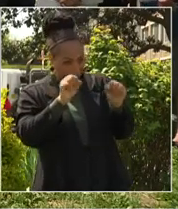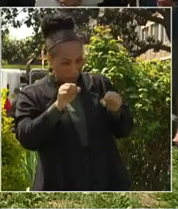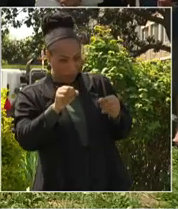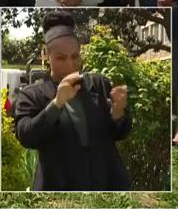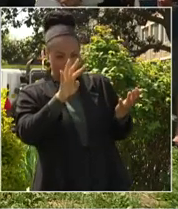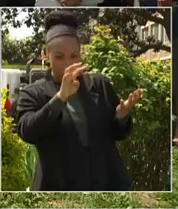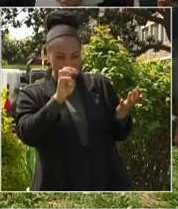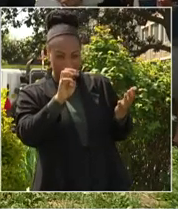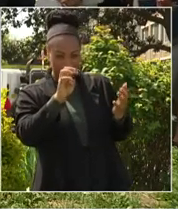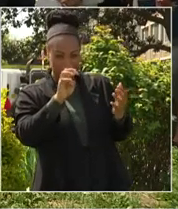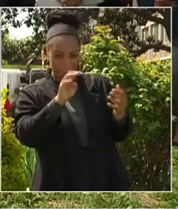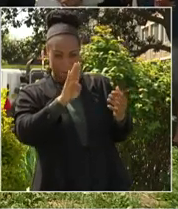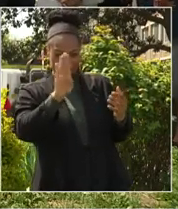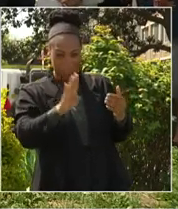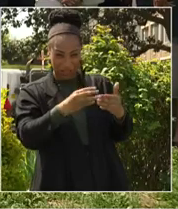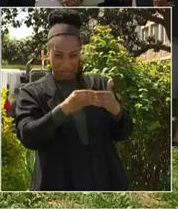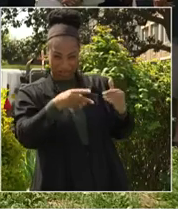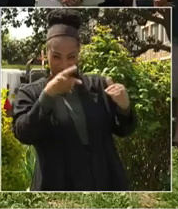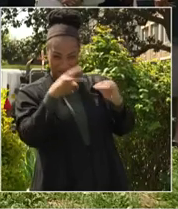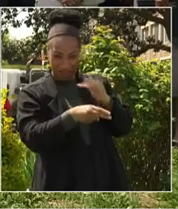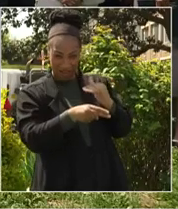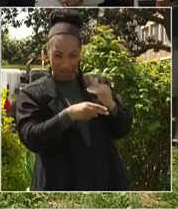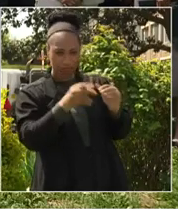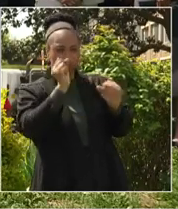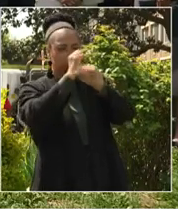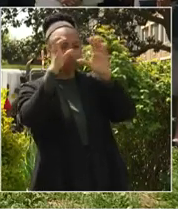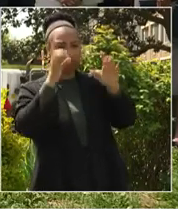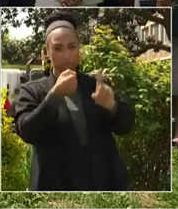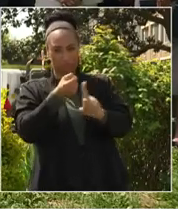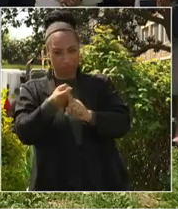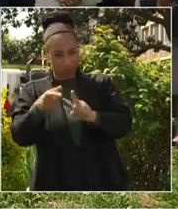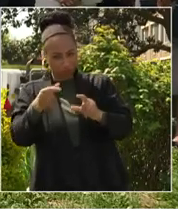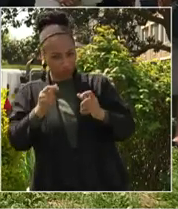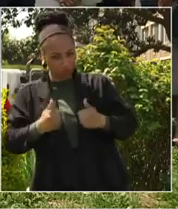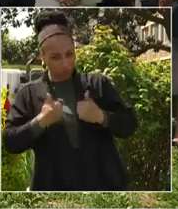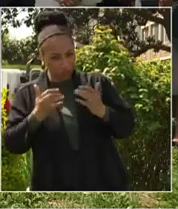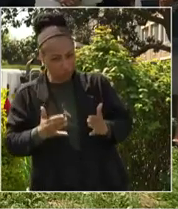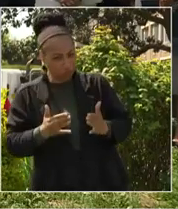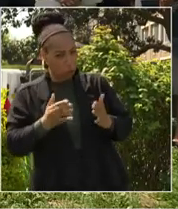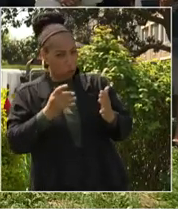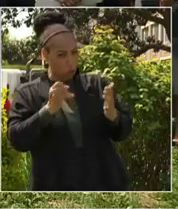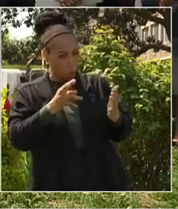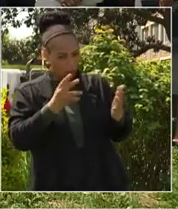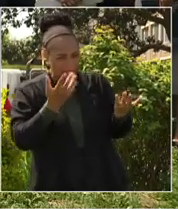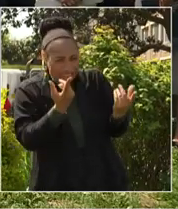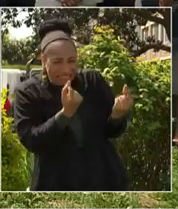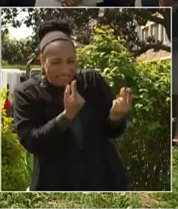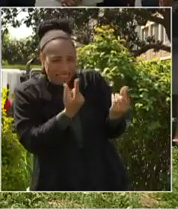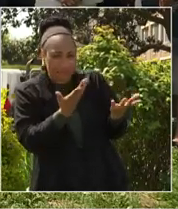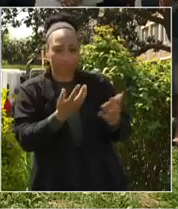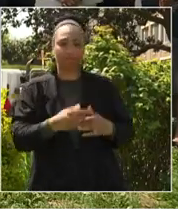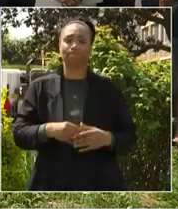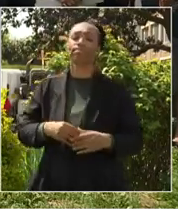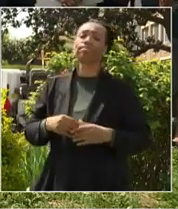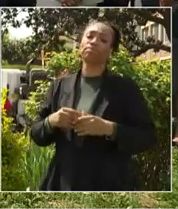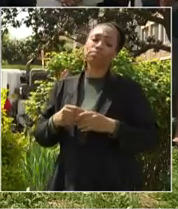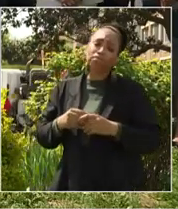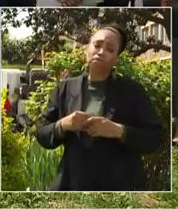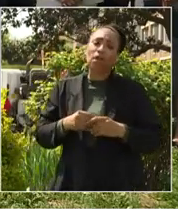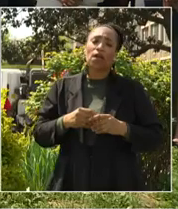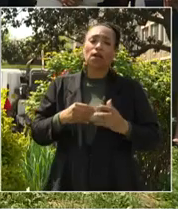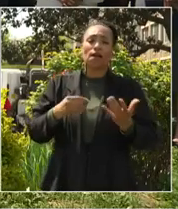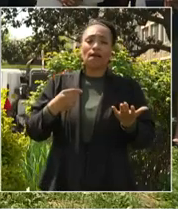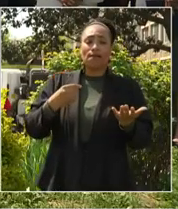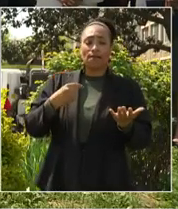if those cuts go into effect? So what you're referring to, Jenny, is a notification that